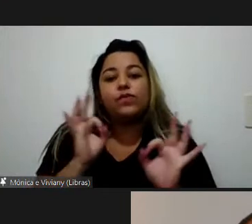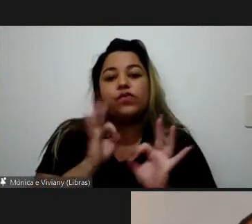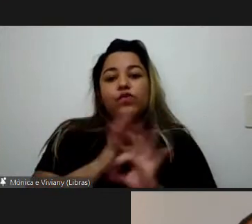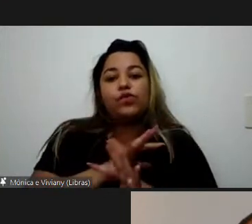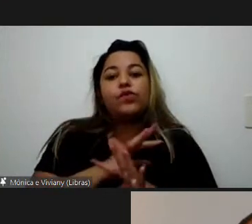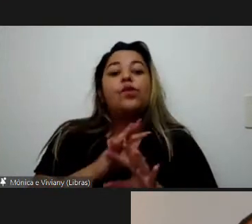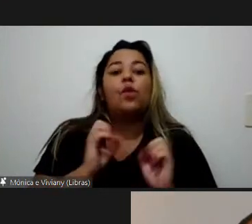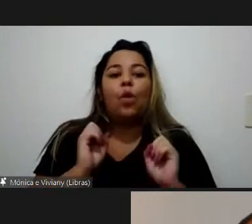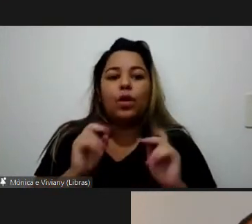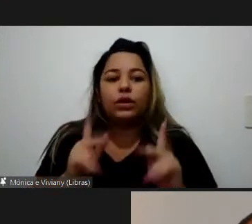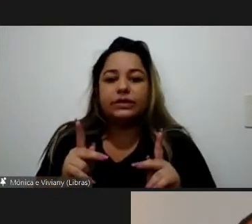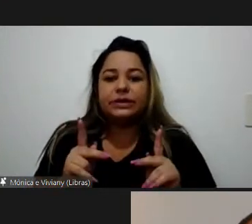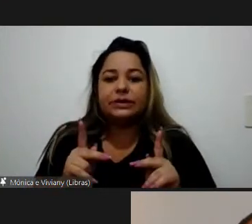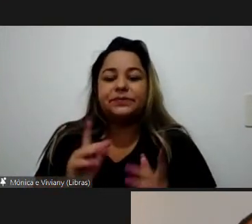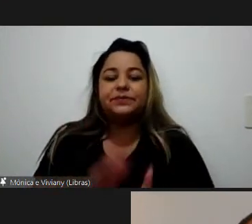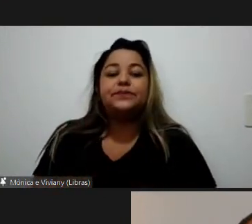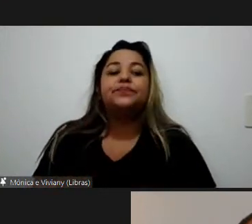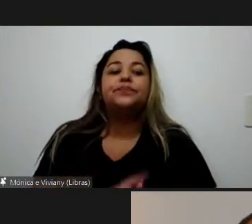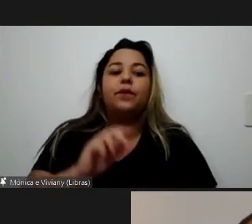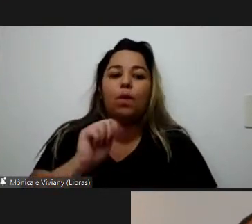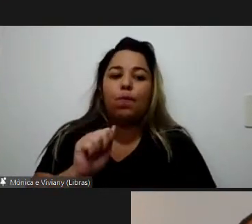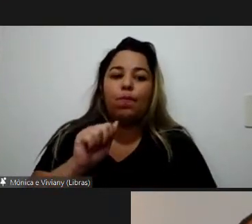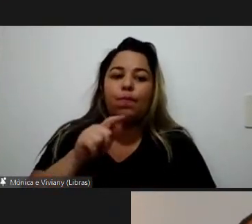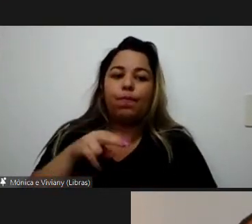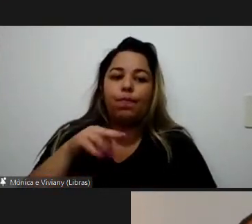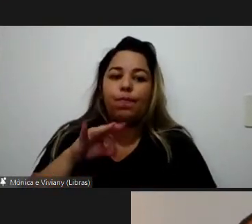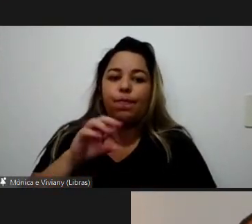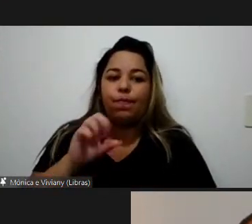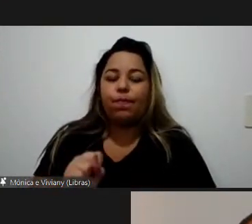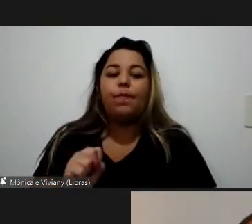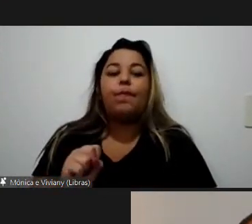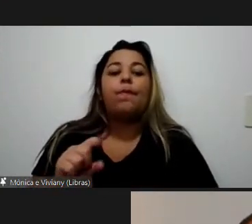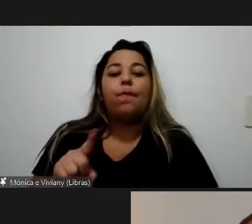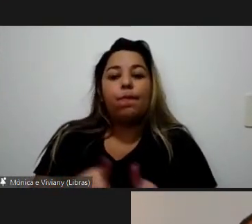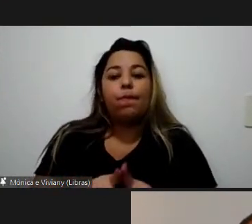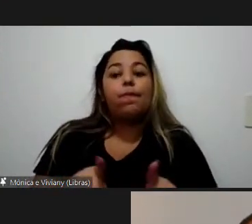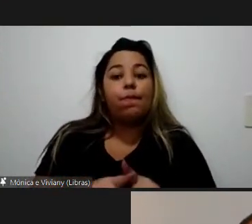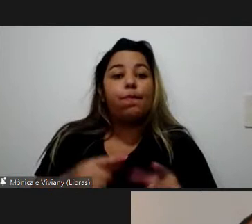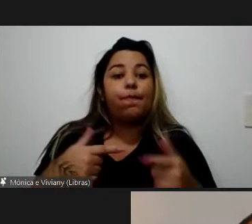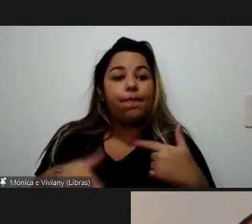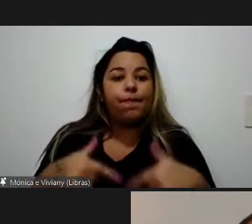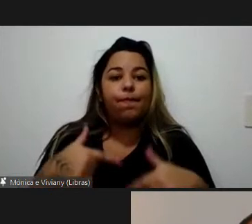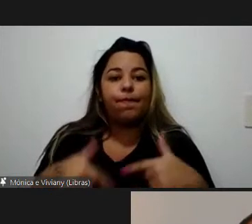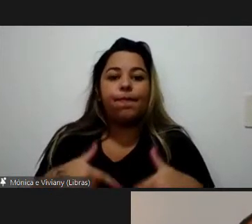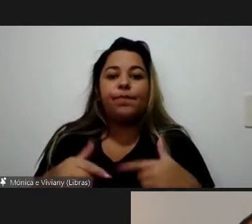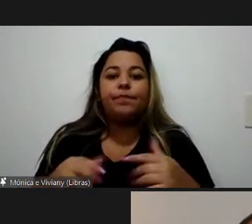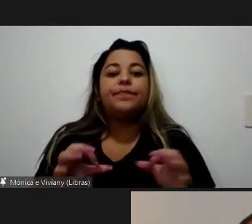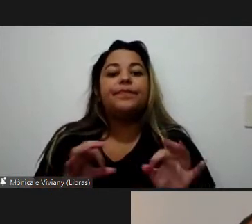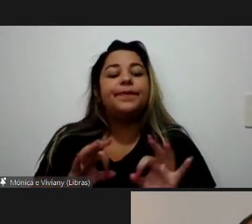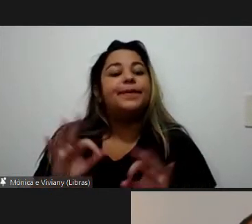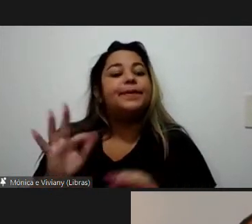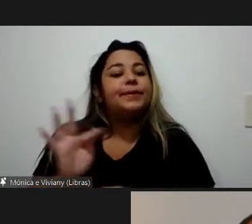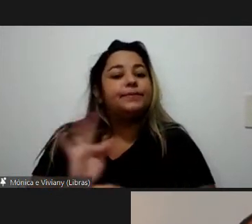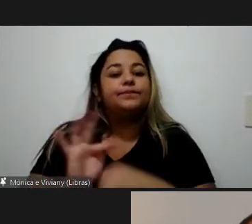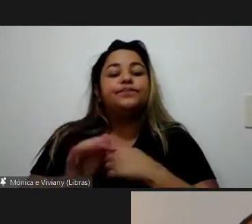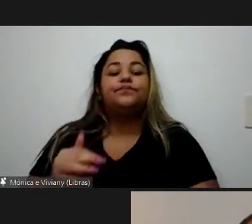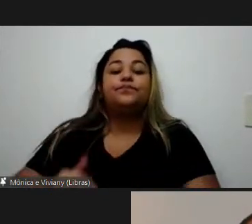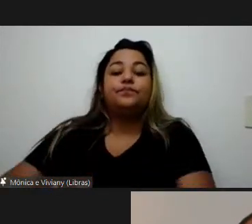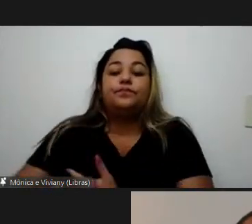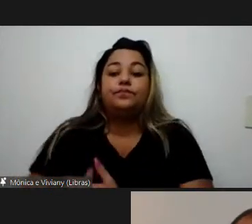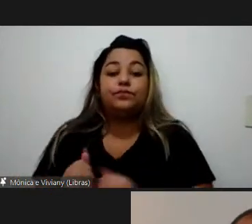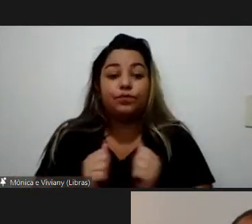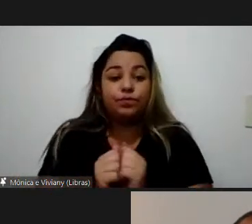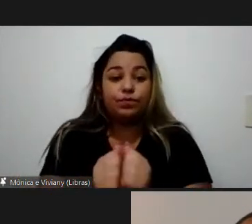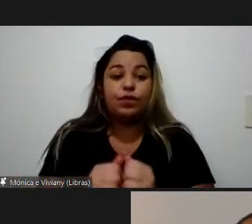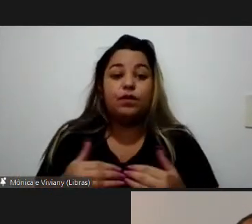Okay, I'm gonna finish. So the issue of community agents, and then we're going to work now with the information alongside the